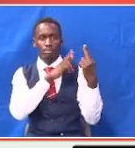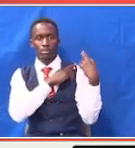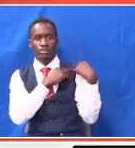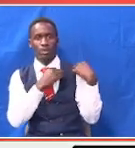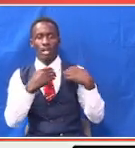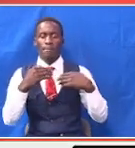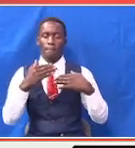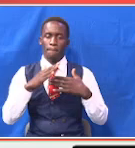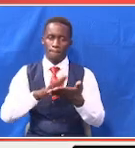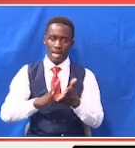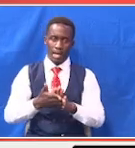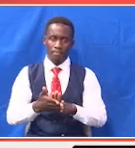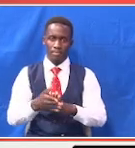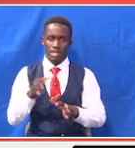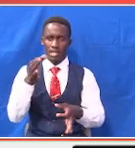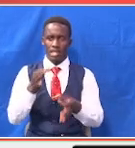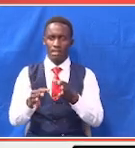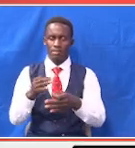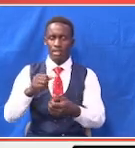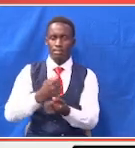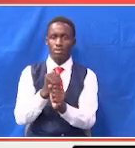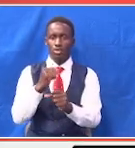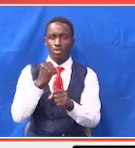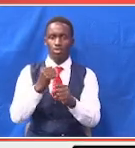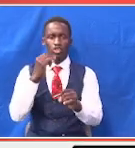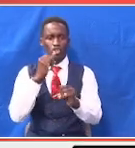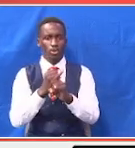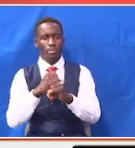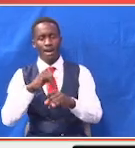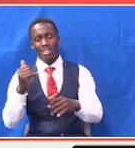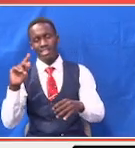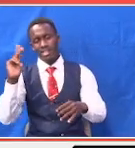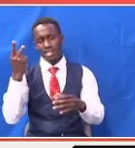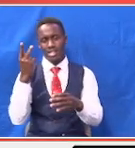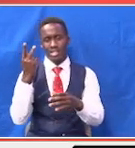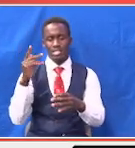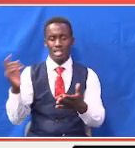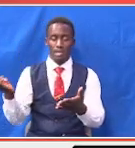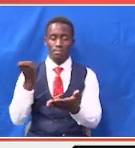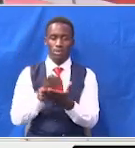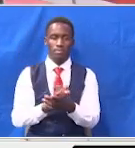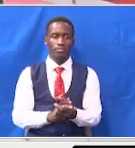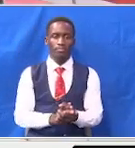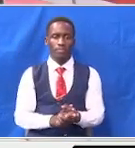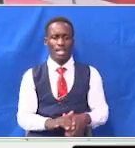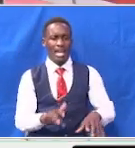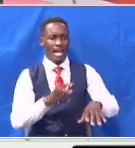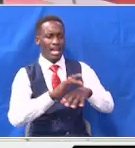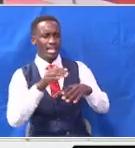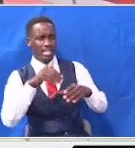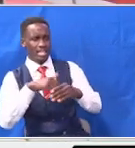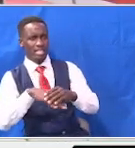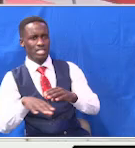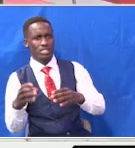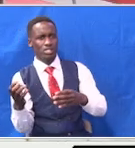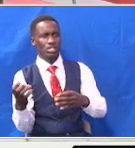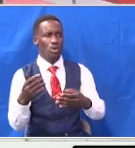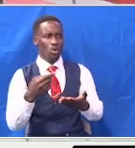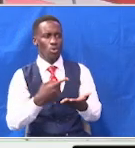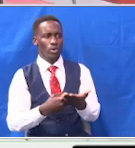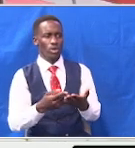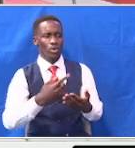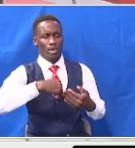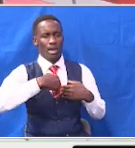job, there are other Kenyans who are qualified. All right. Earlier this week, we had something of an international incident,